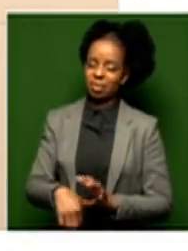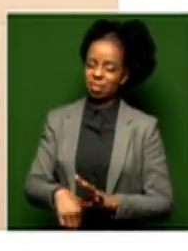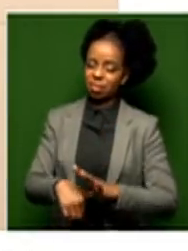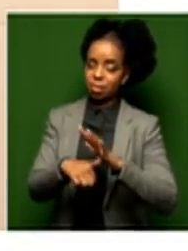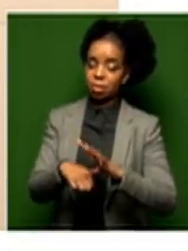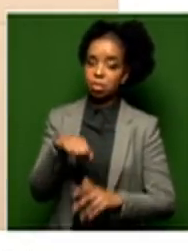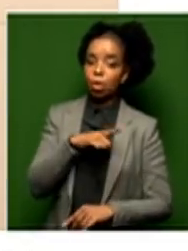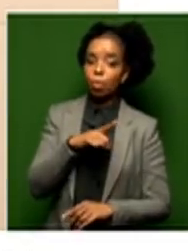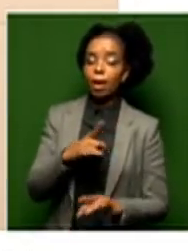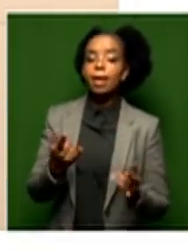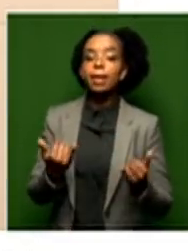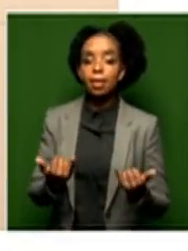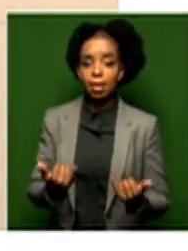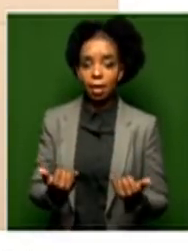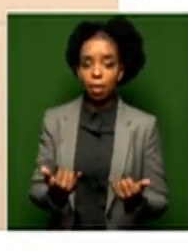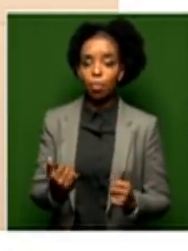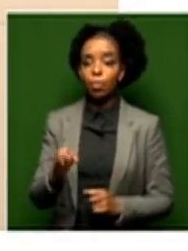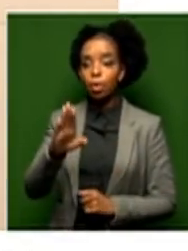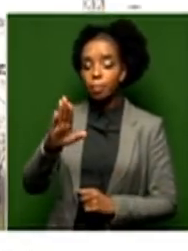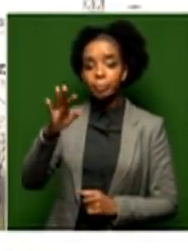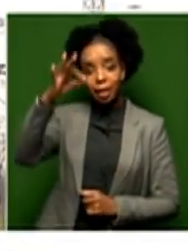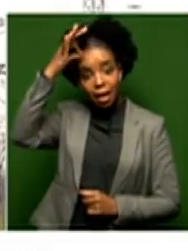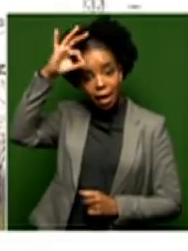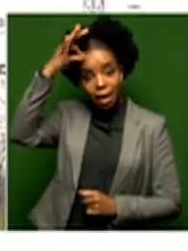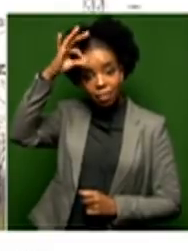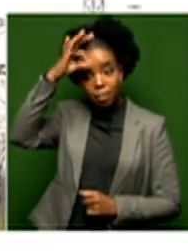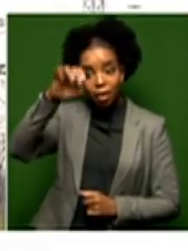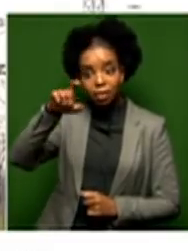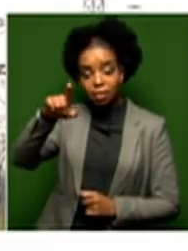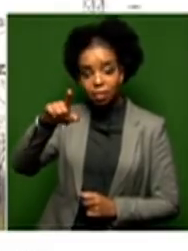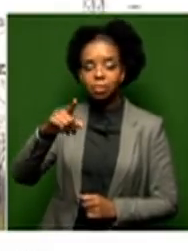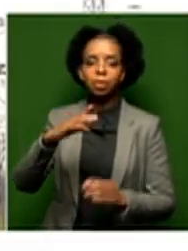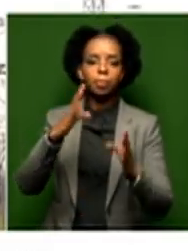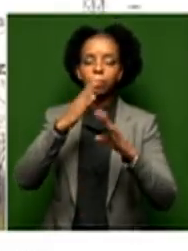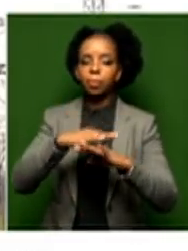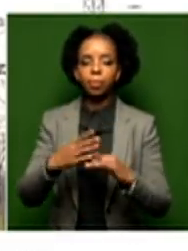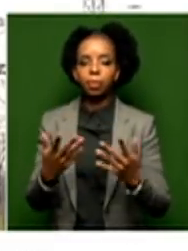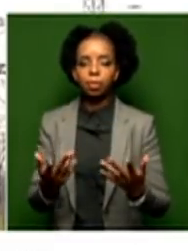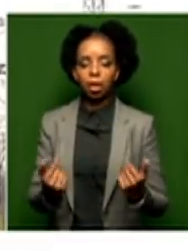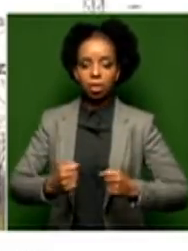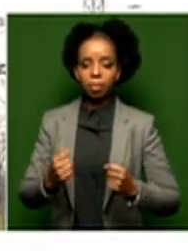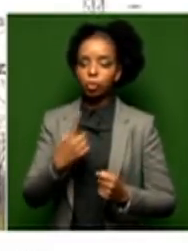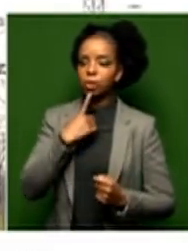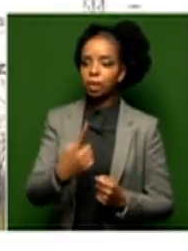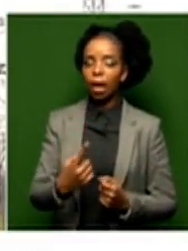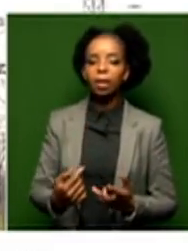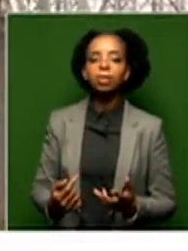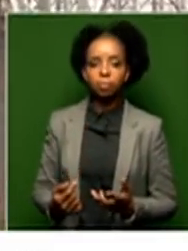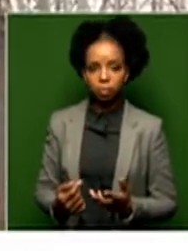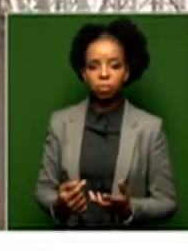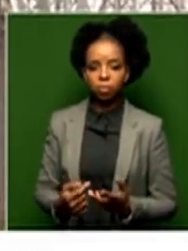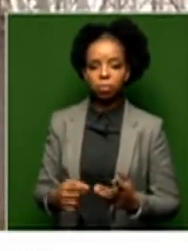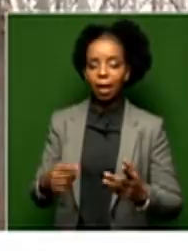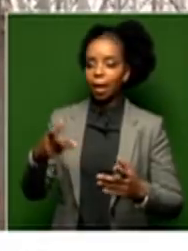government does not have the room to provide significant government guarantees as it has in the